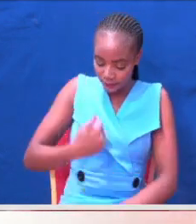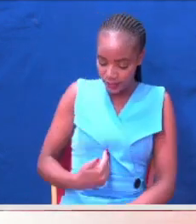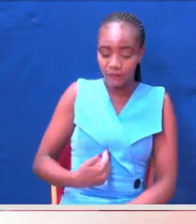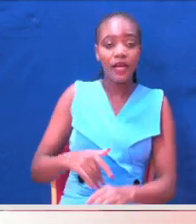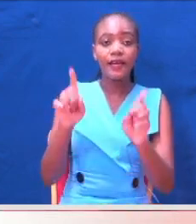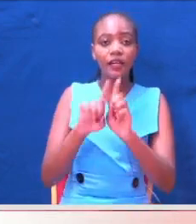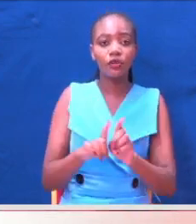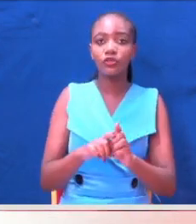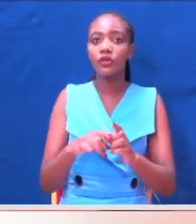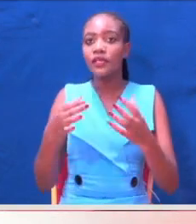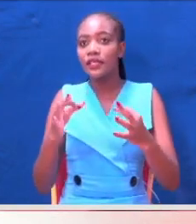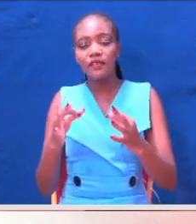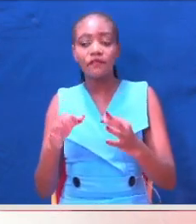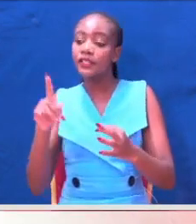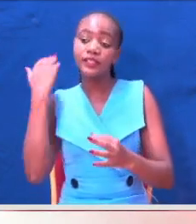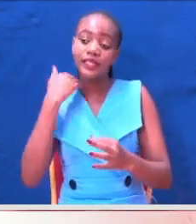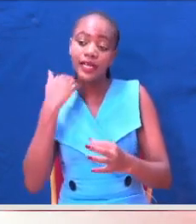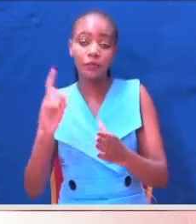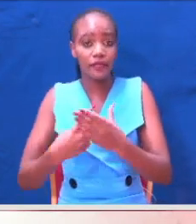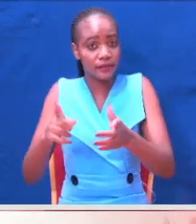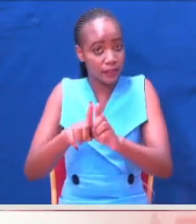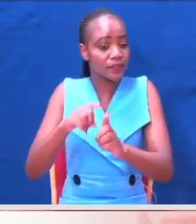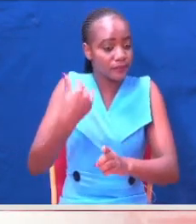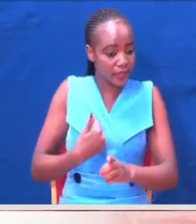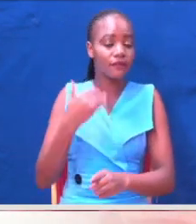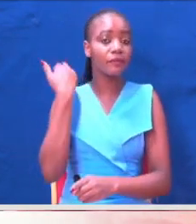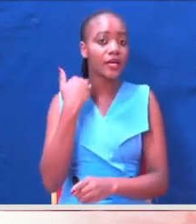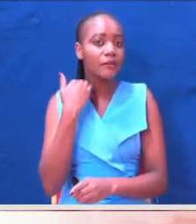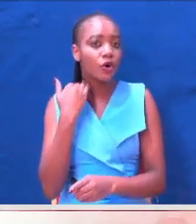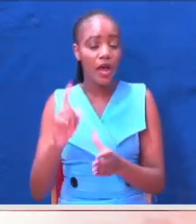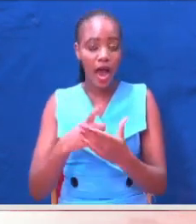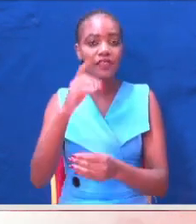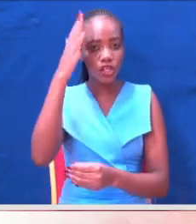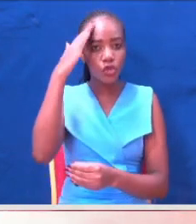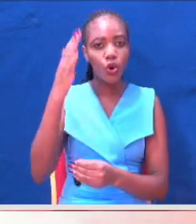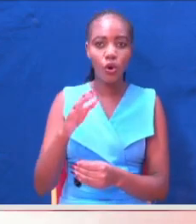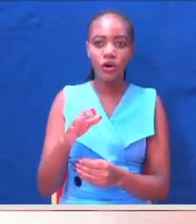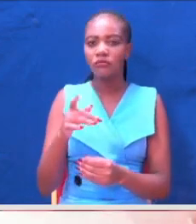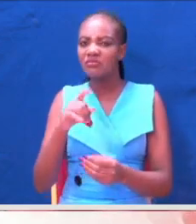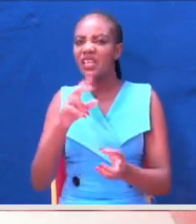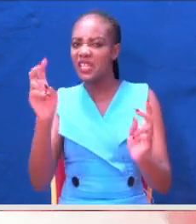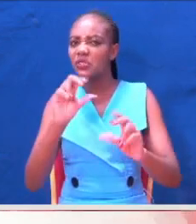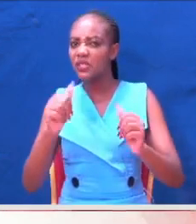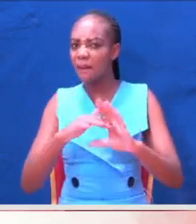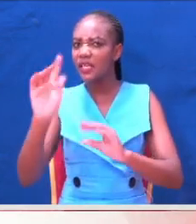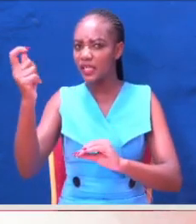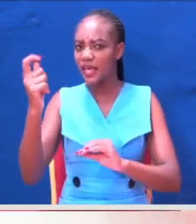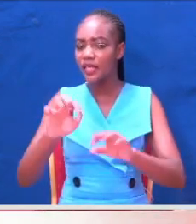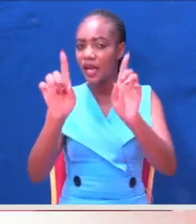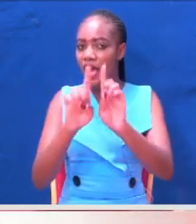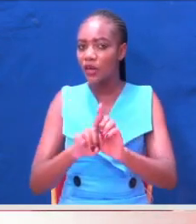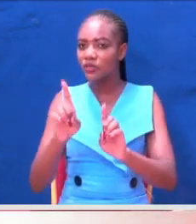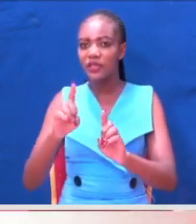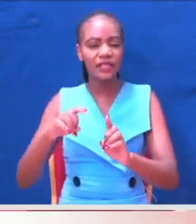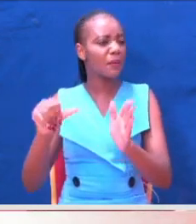kama ni terrorist pia mimi ni terrorist. Na mnajua kuanzia juzi vile amekuwa kitusungusha. Sasa kwa sababu hii